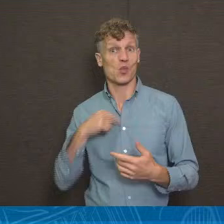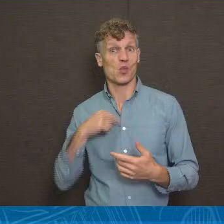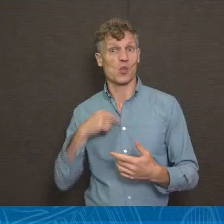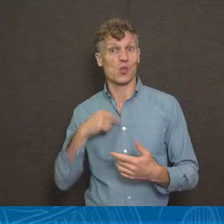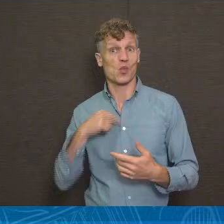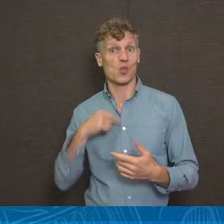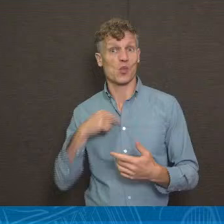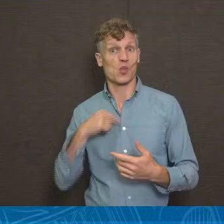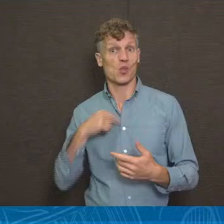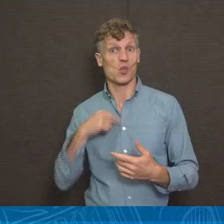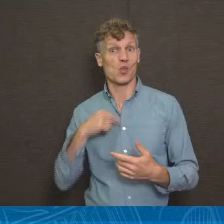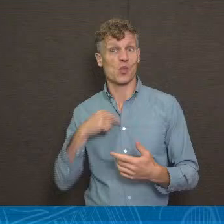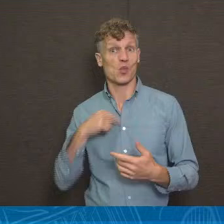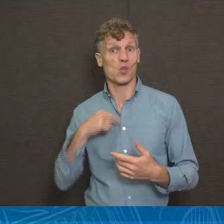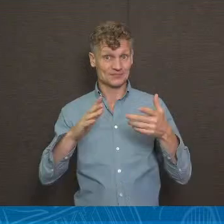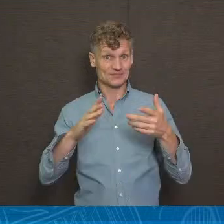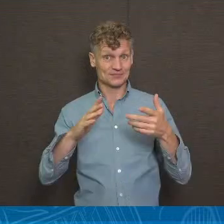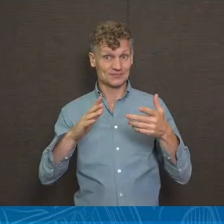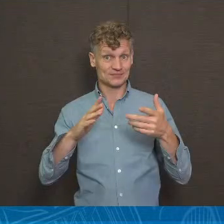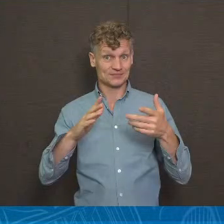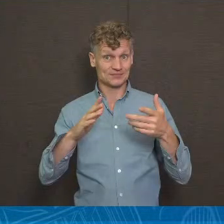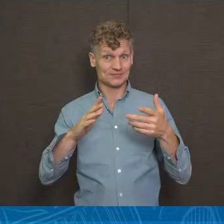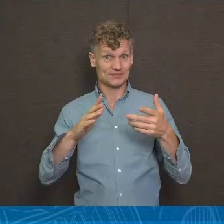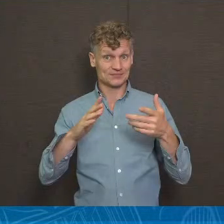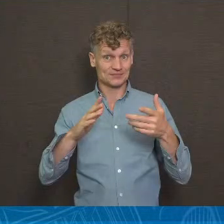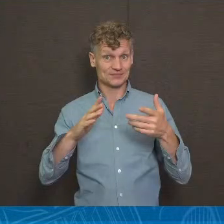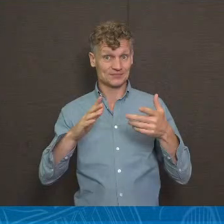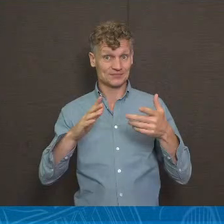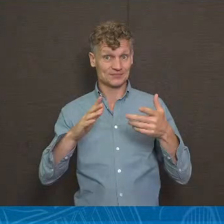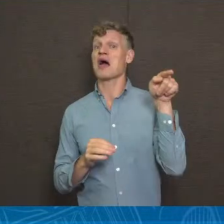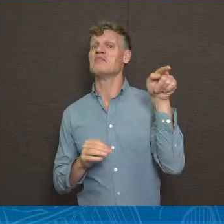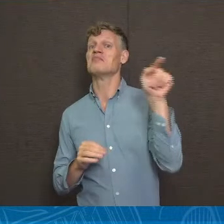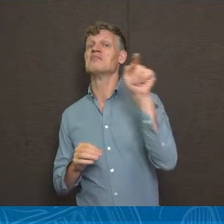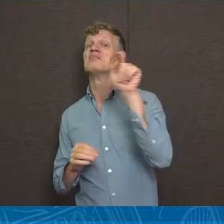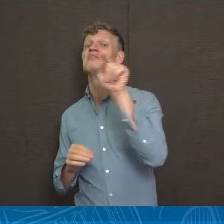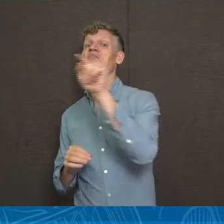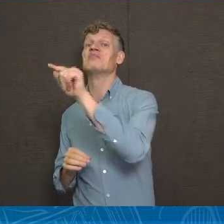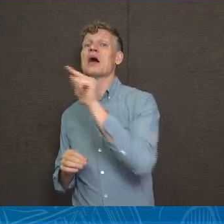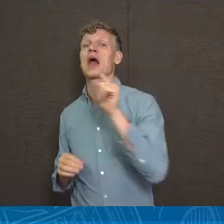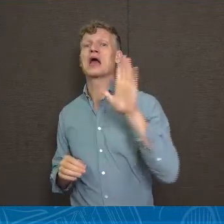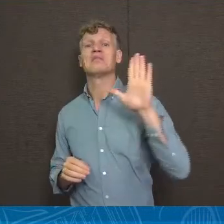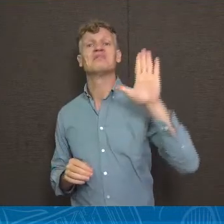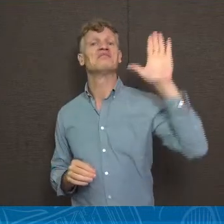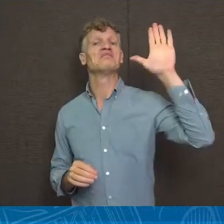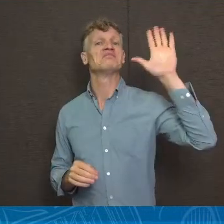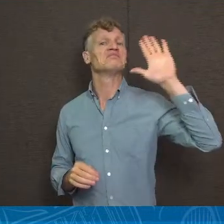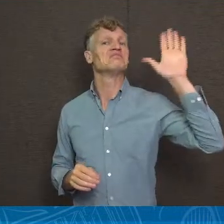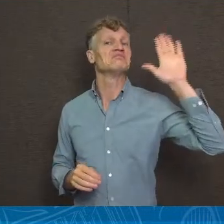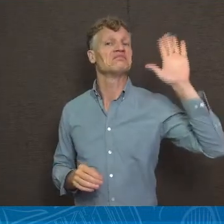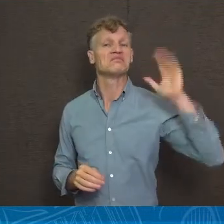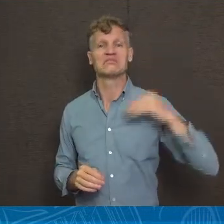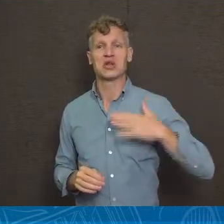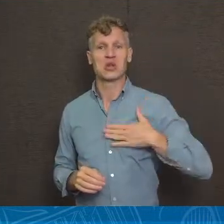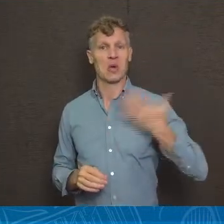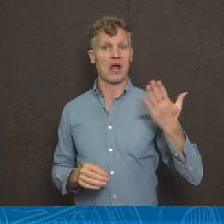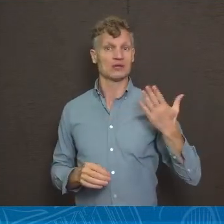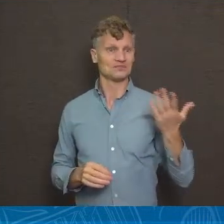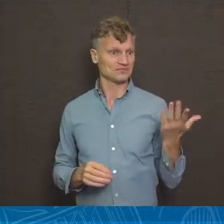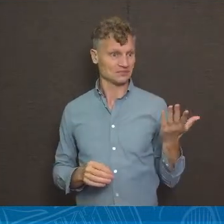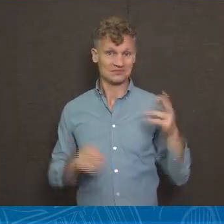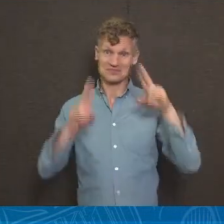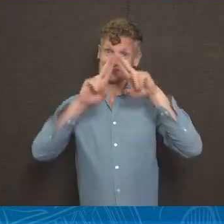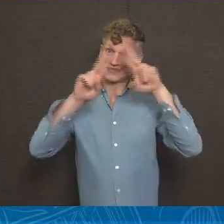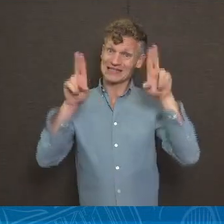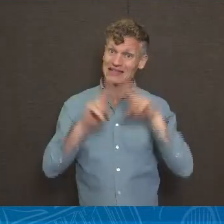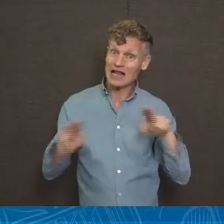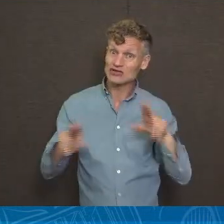those objections from the floor, because when you're talking about international legal obligations, it is